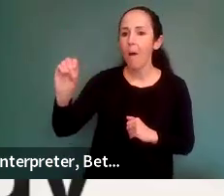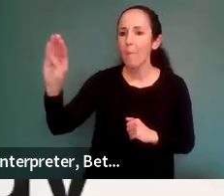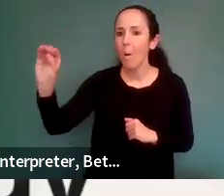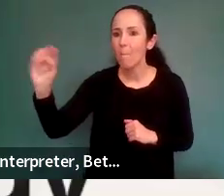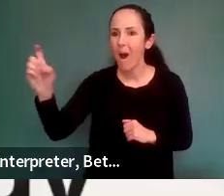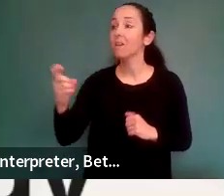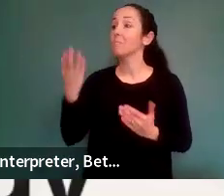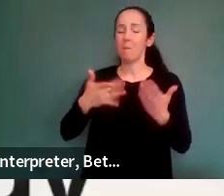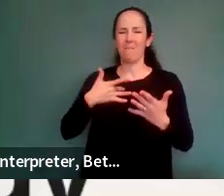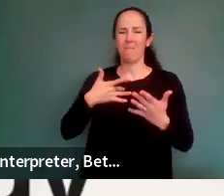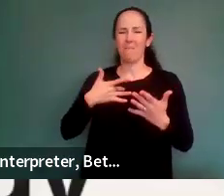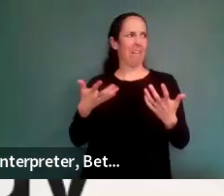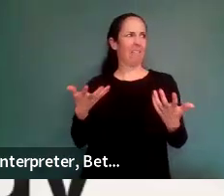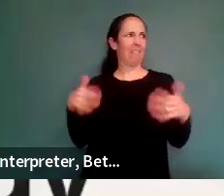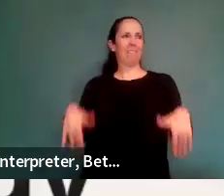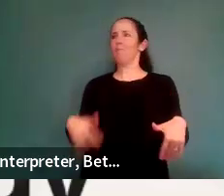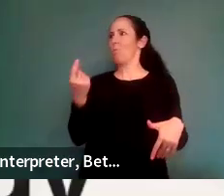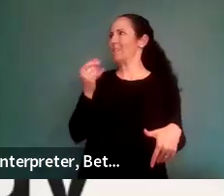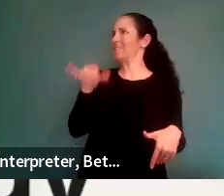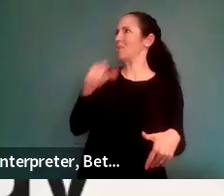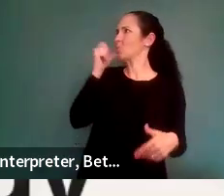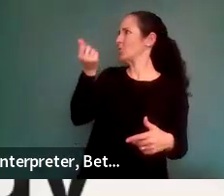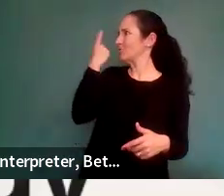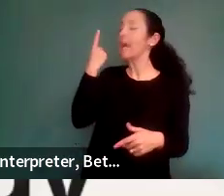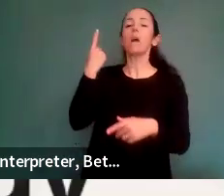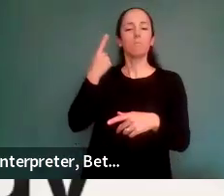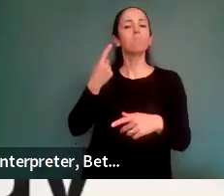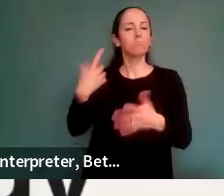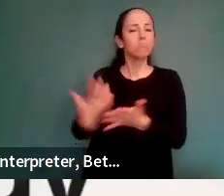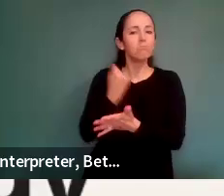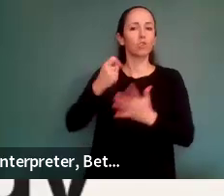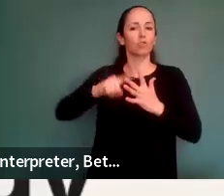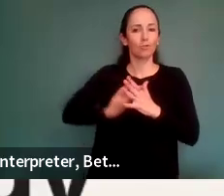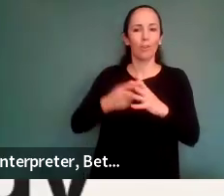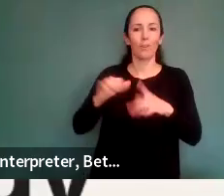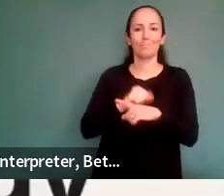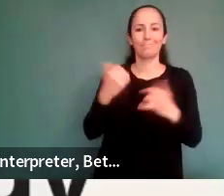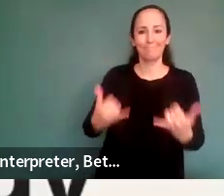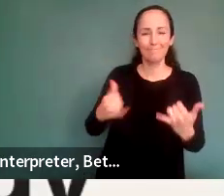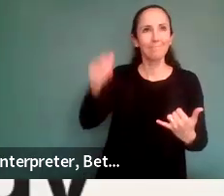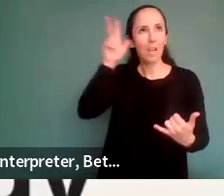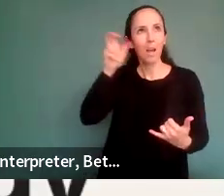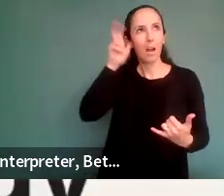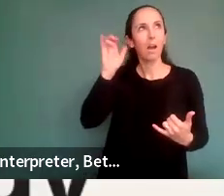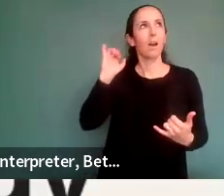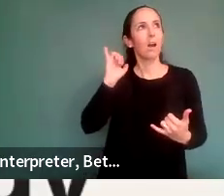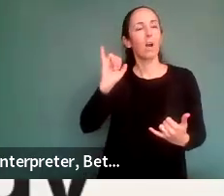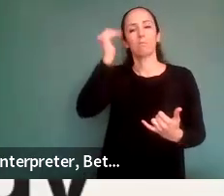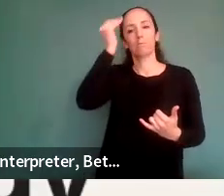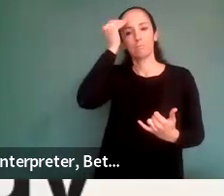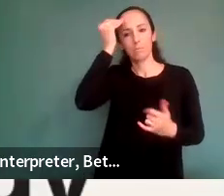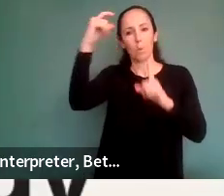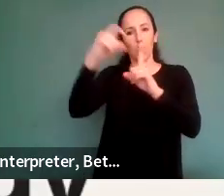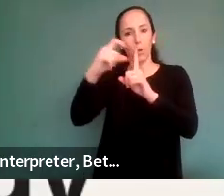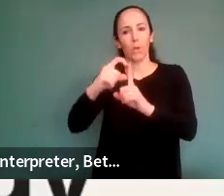those elements when you hear the narrator, JAWS, or Fusion, so that when you